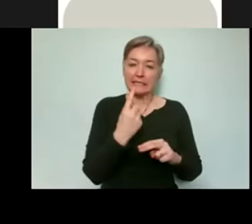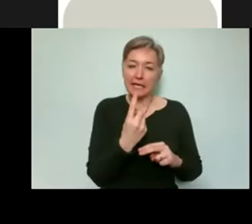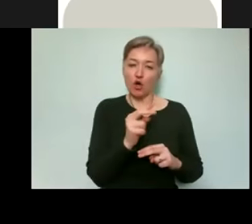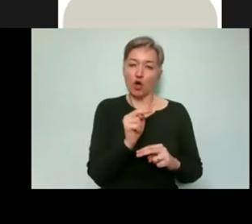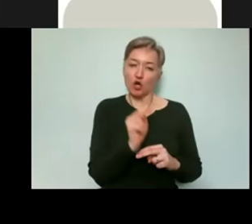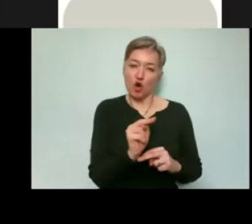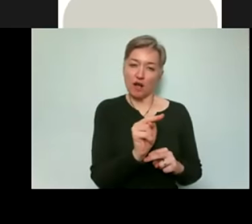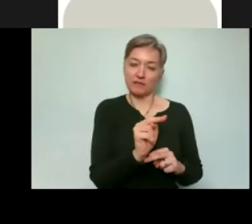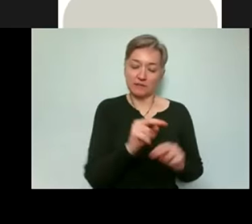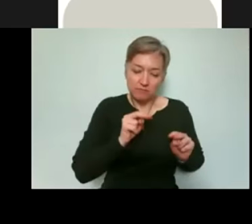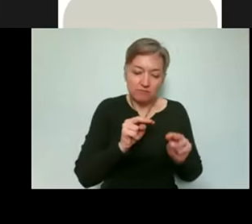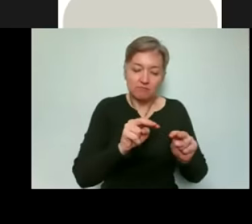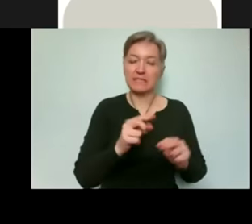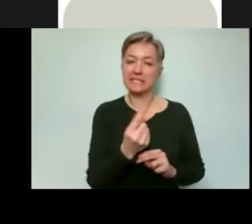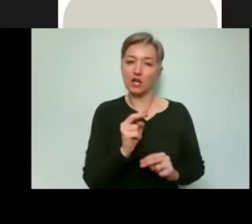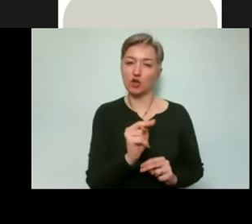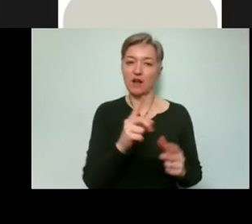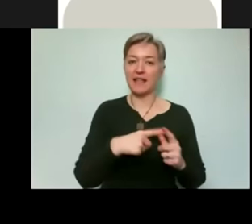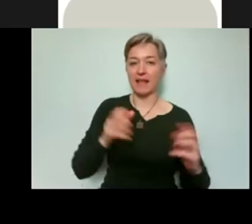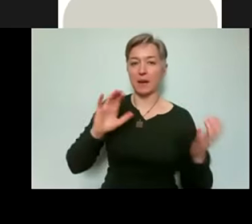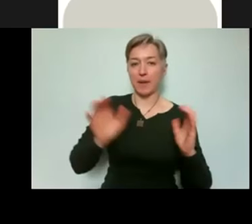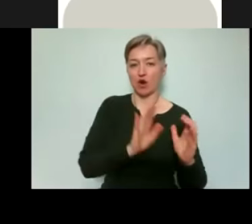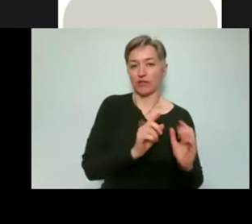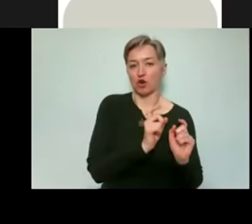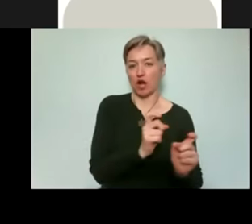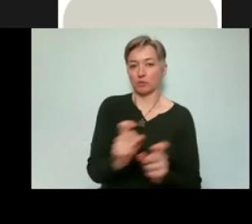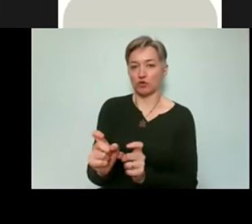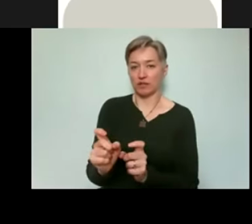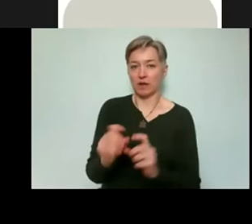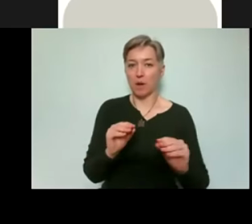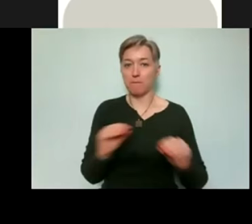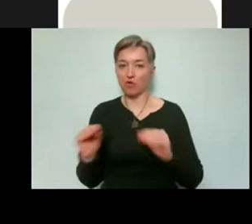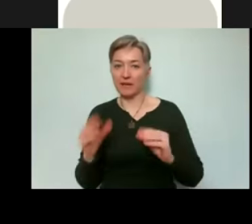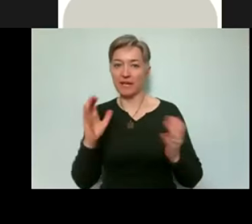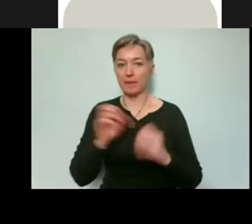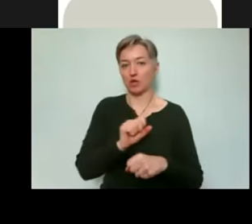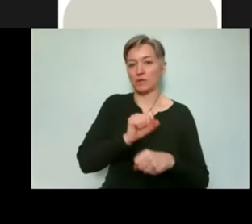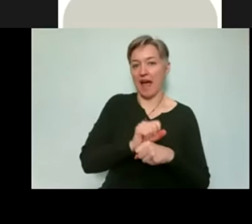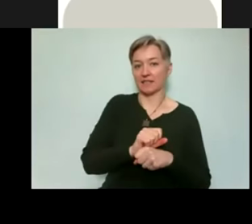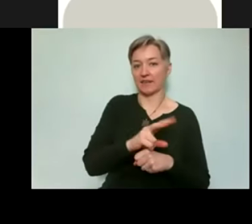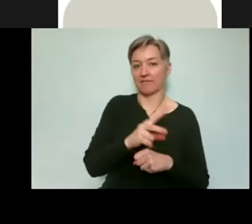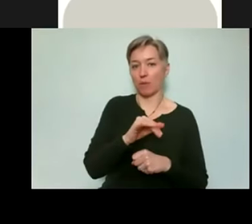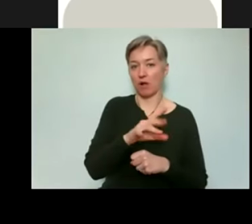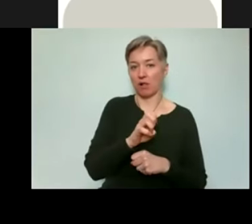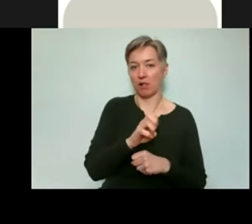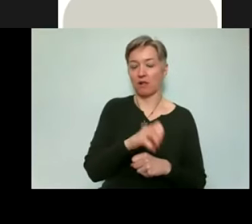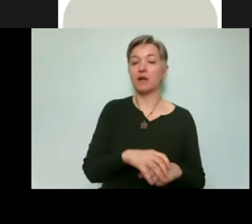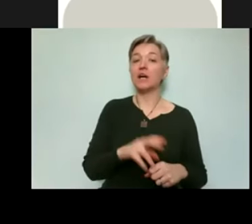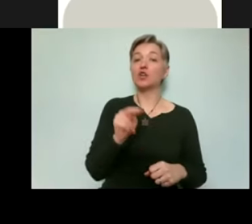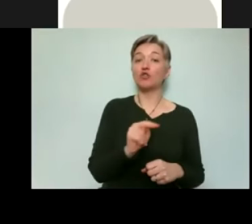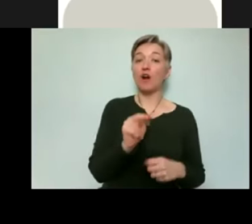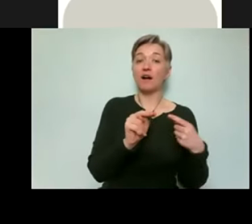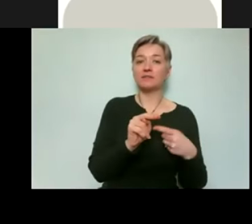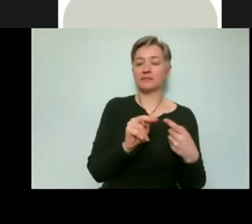look at single neurons and compare the contribution of movement versus task variables. And neurons are